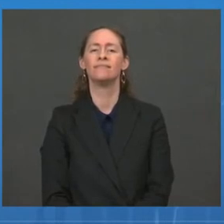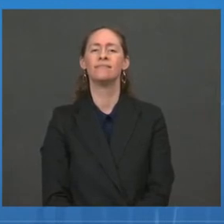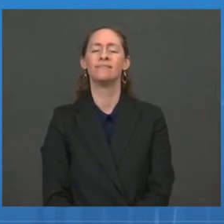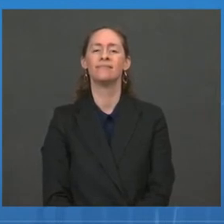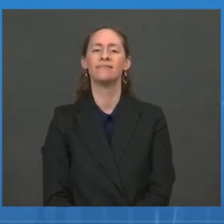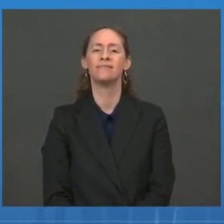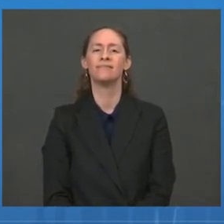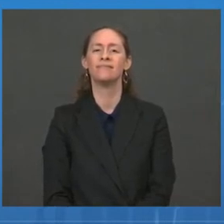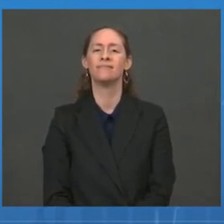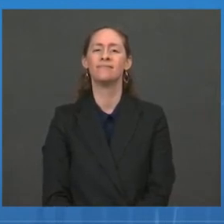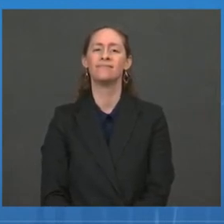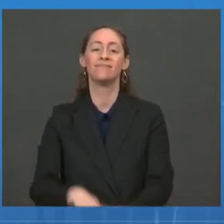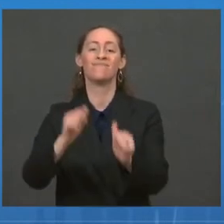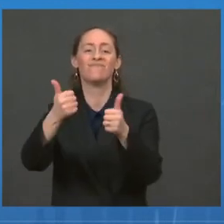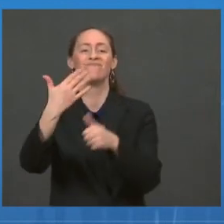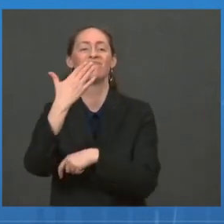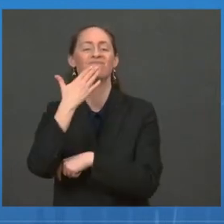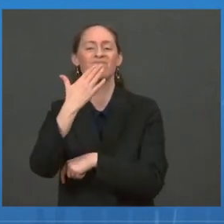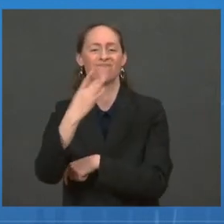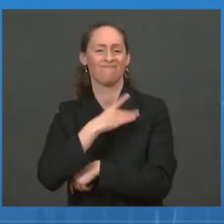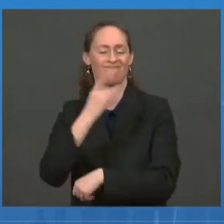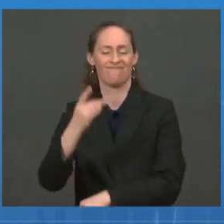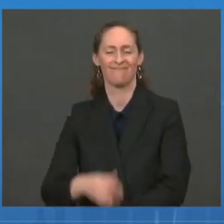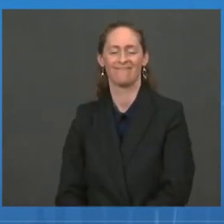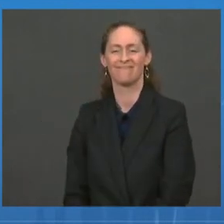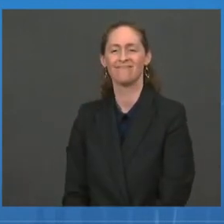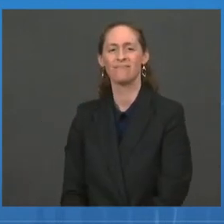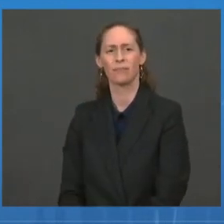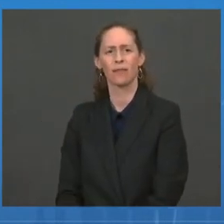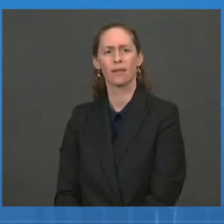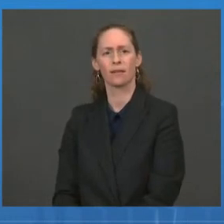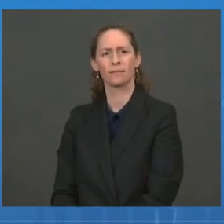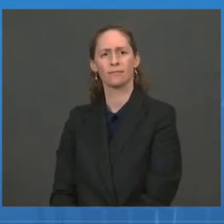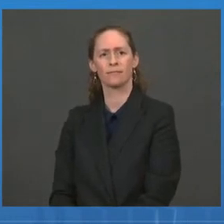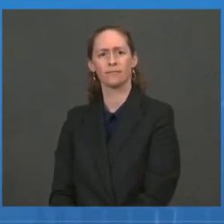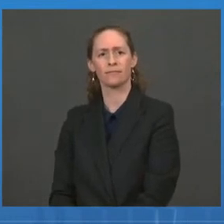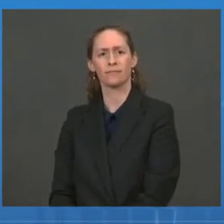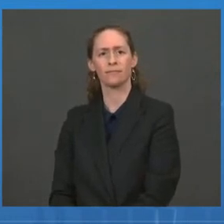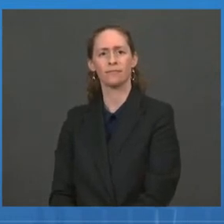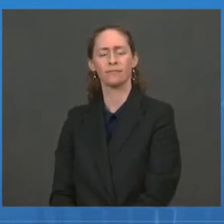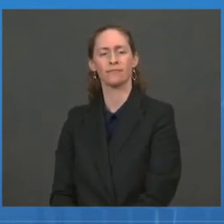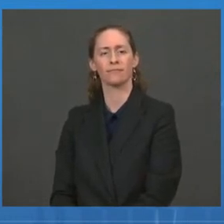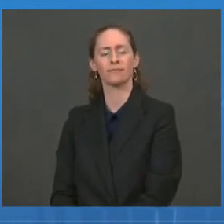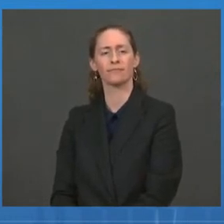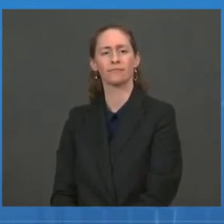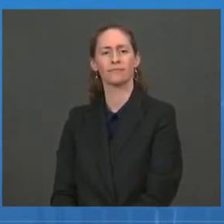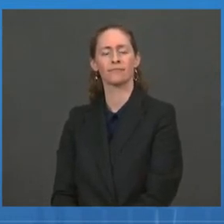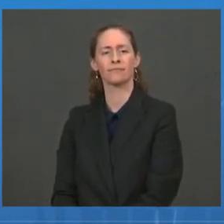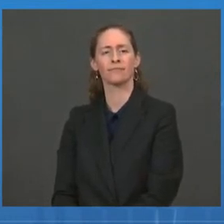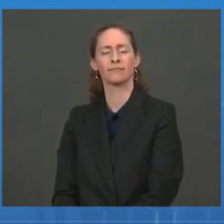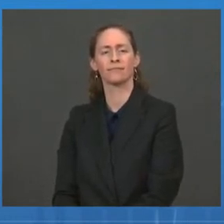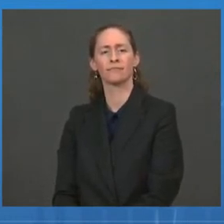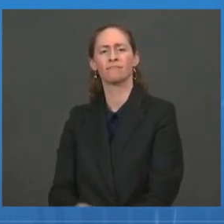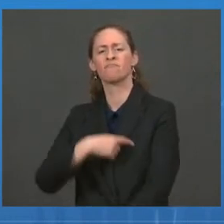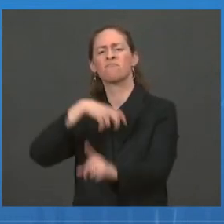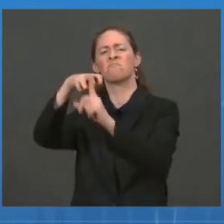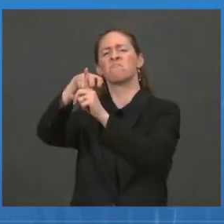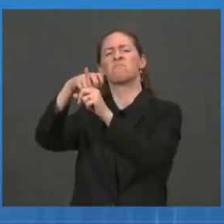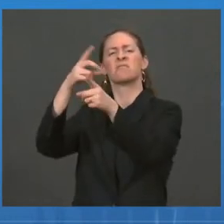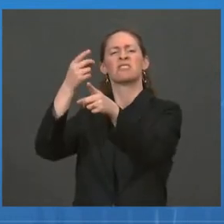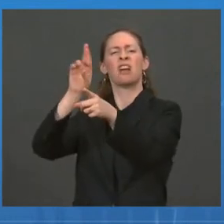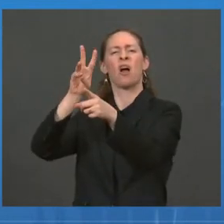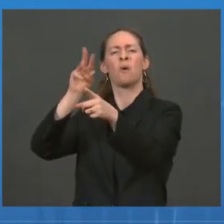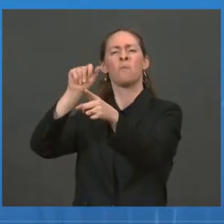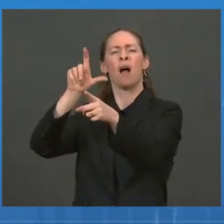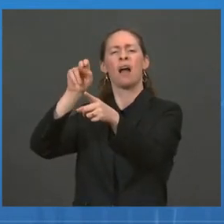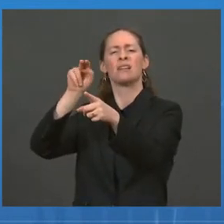um director wolinski you talked about how much our surveillance program has improved but uh is there still work to be done is there a